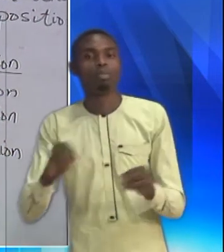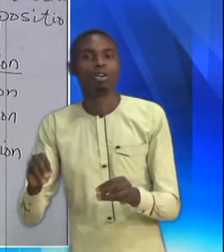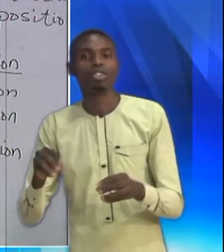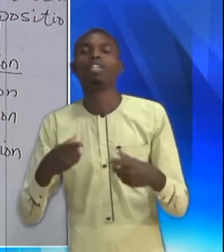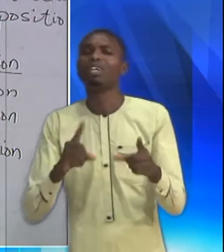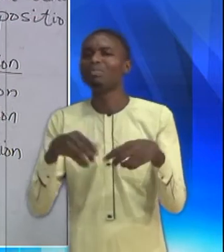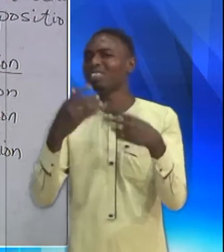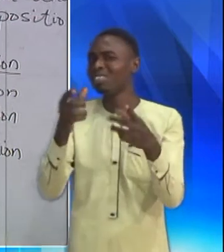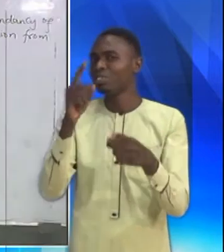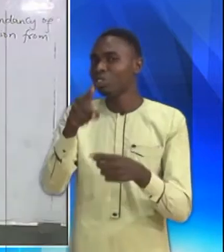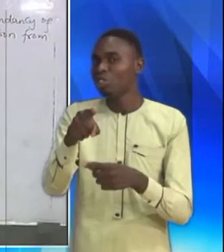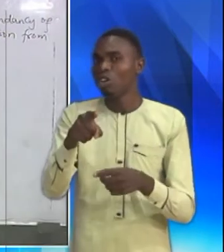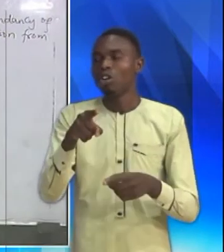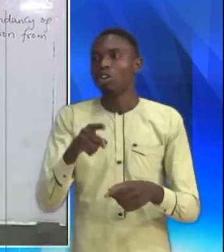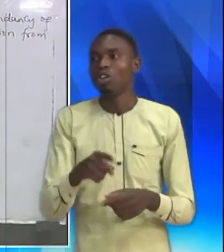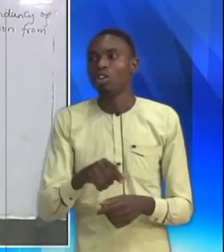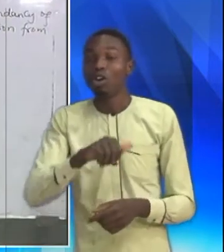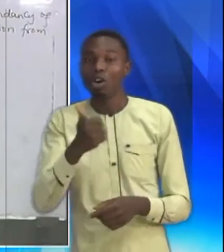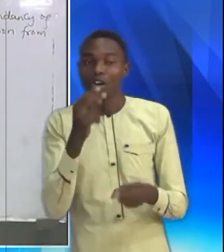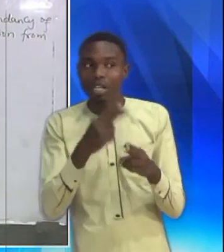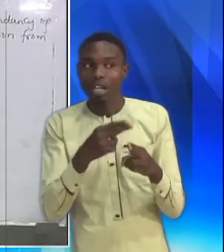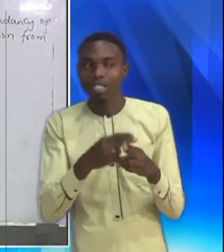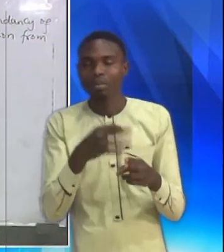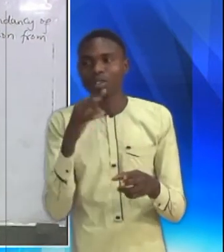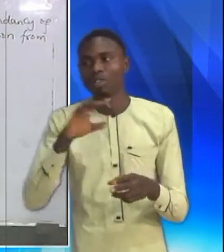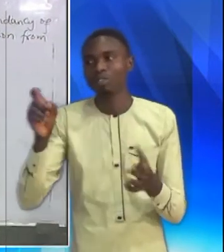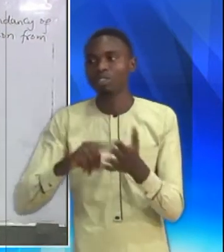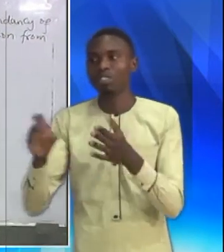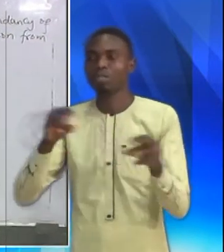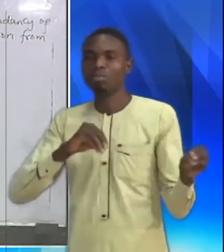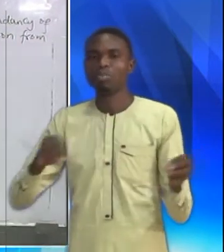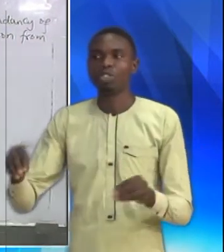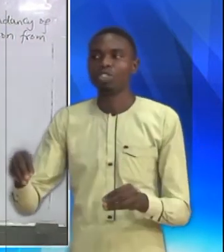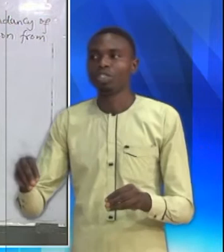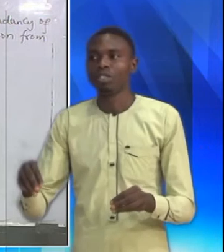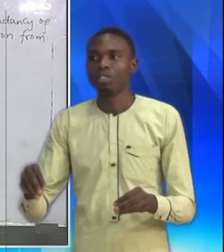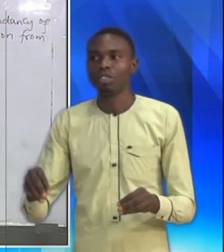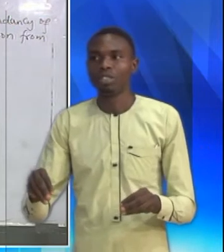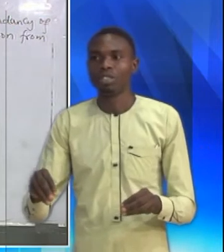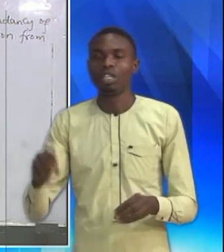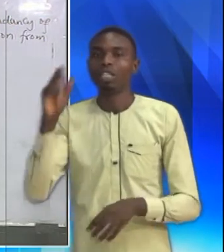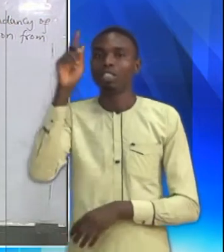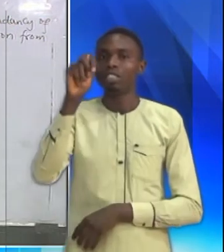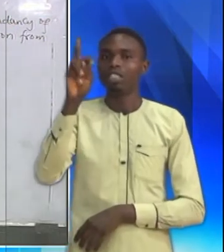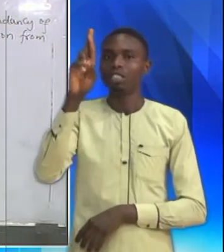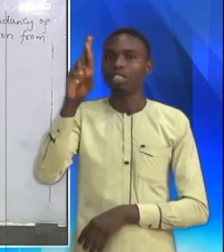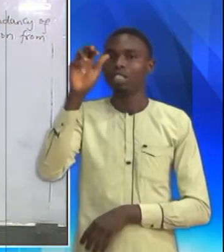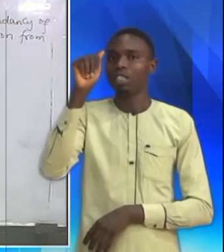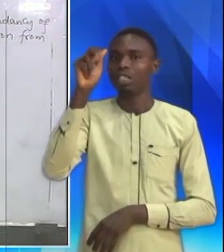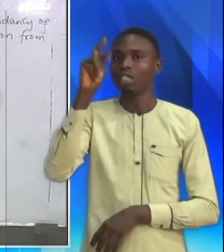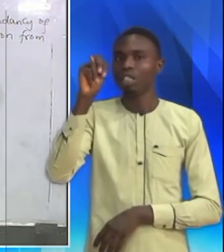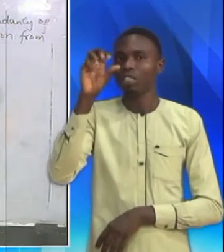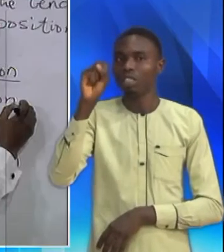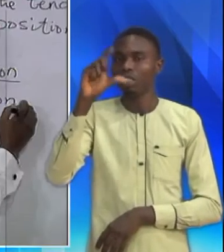names, alternative names of these motions. Translatory motion is otherwise